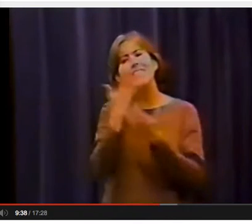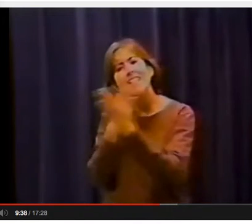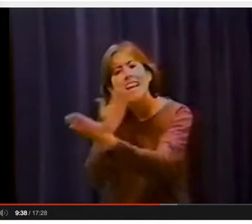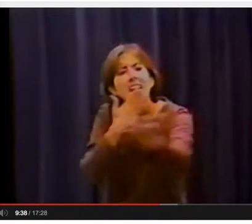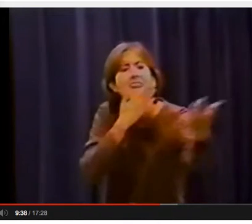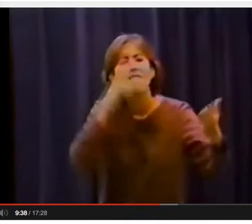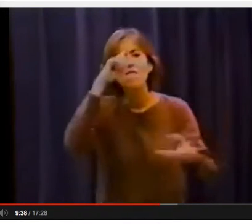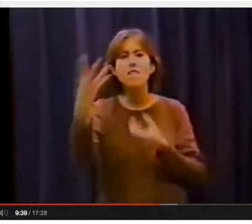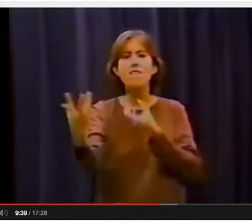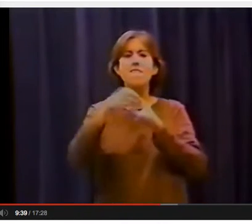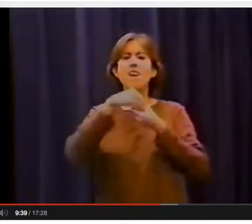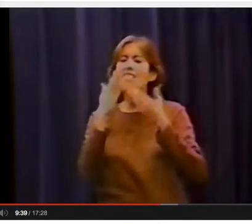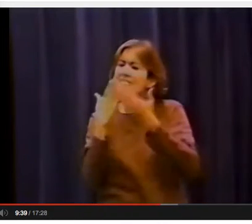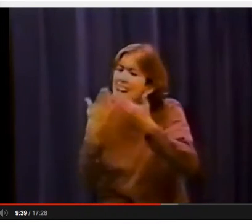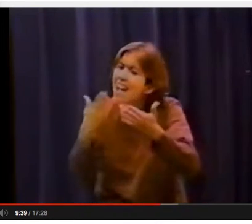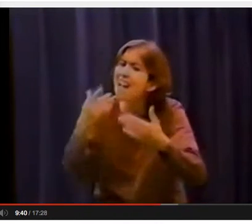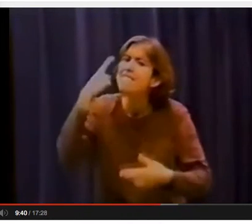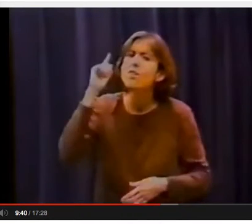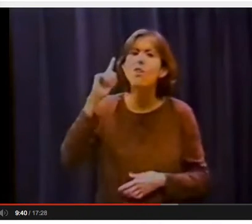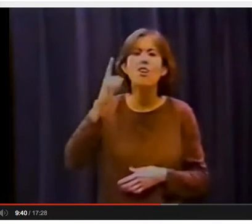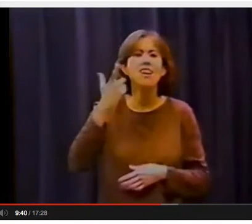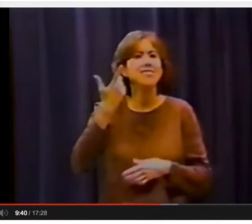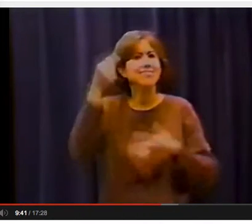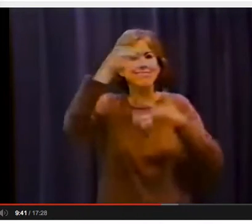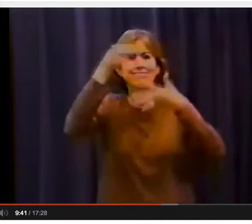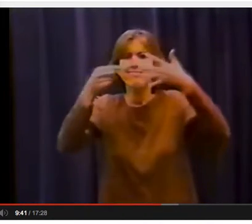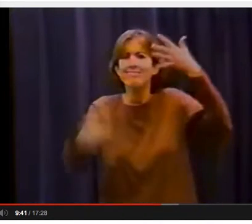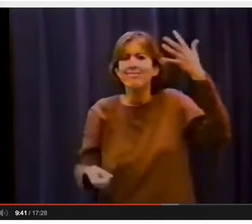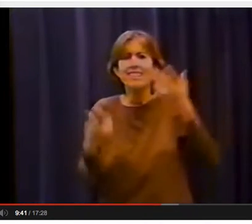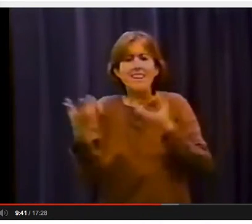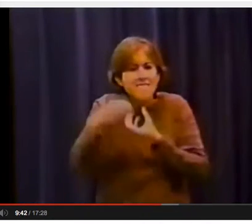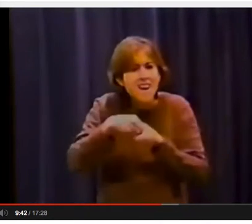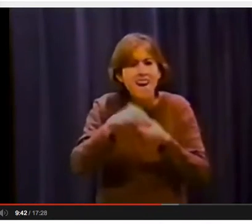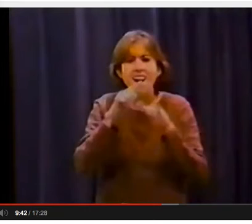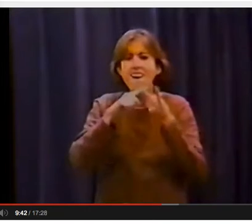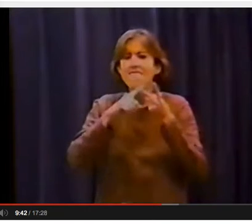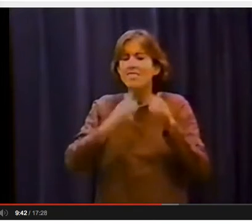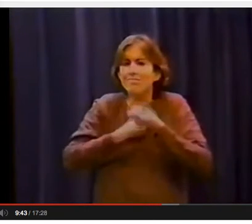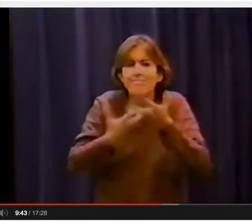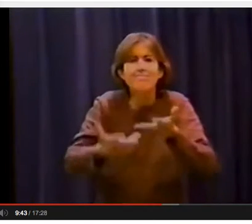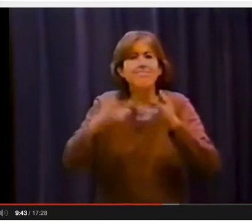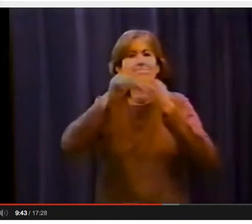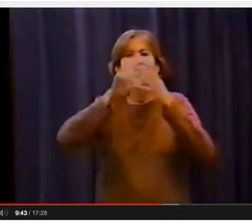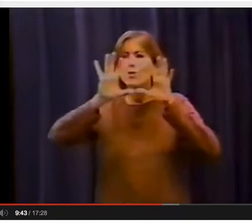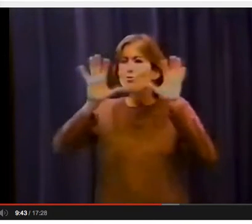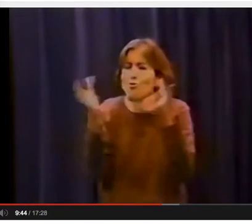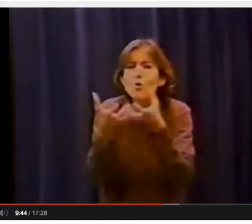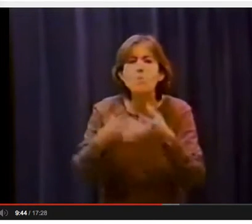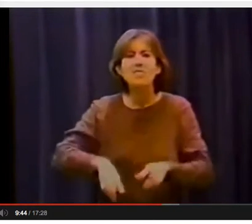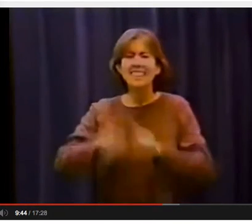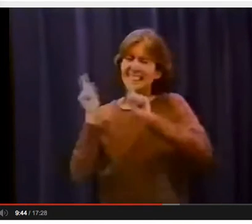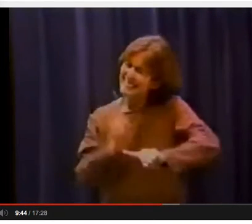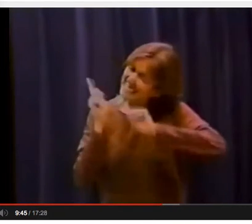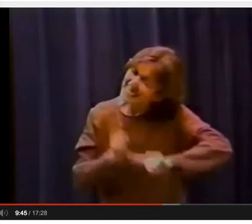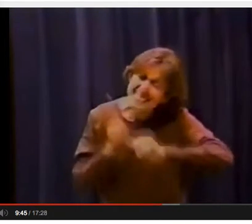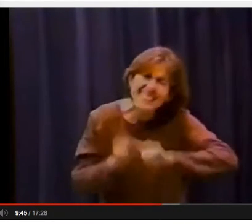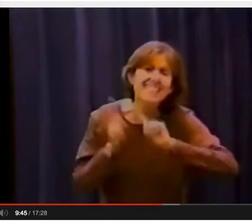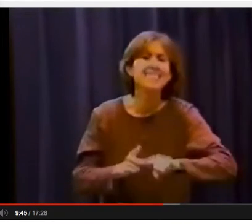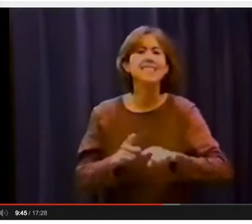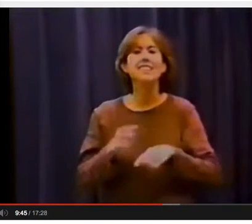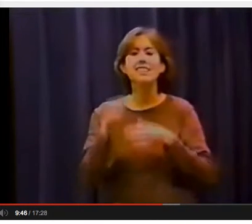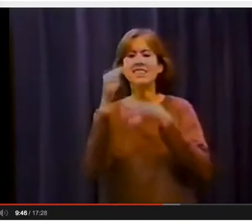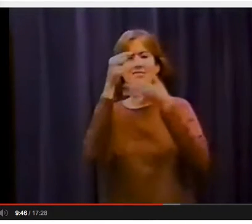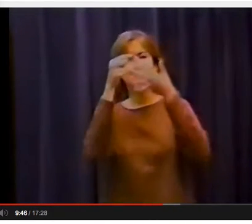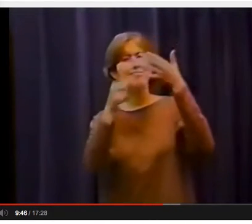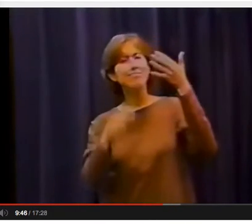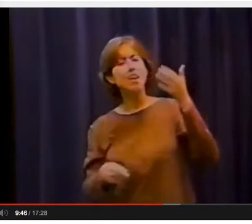They all wanted to go out to have Spanish food. And thanks for getting everybody involved in a number of things. It was really nice. A